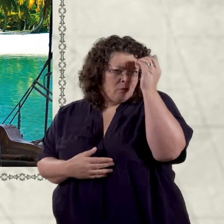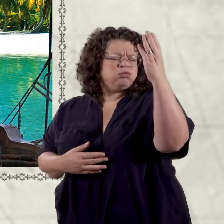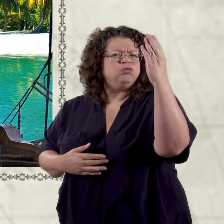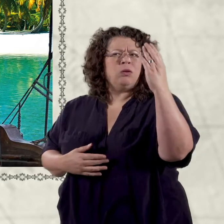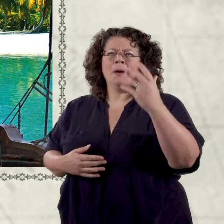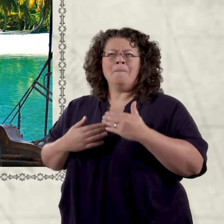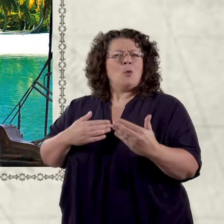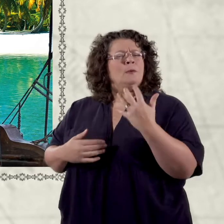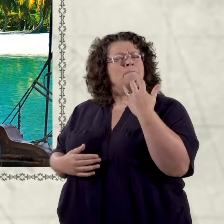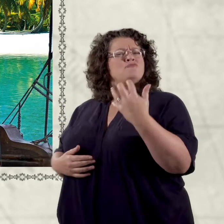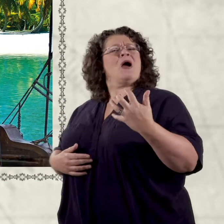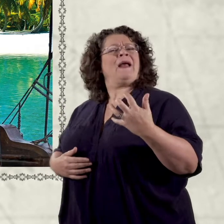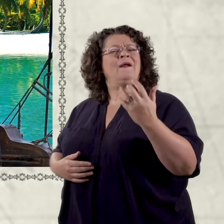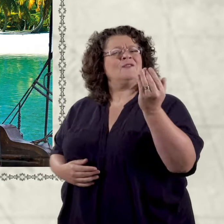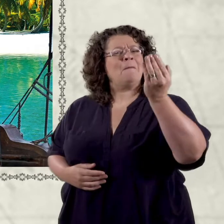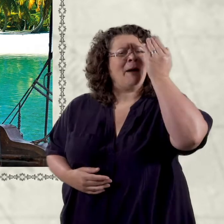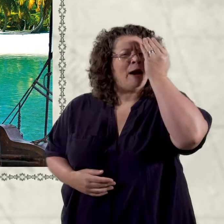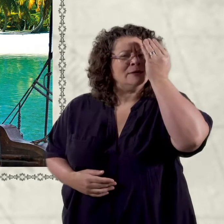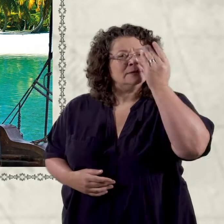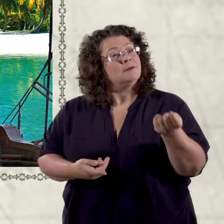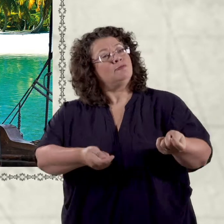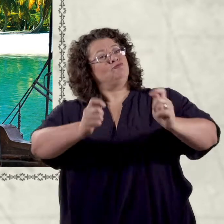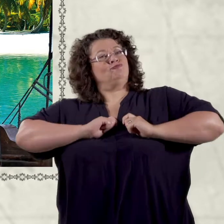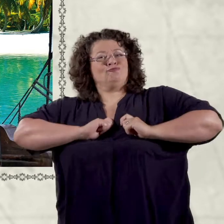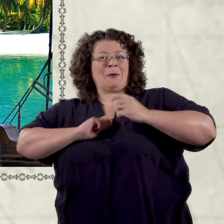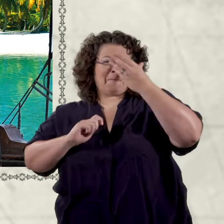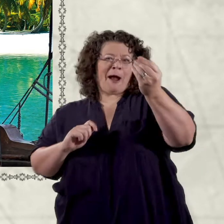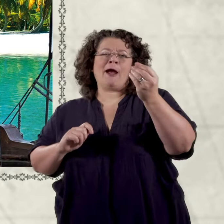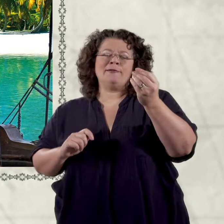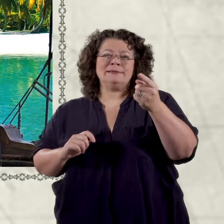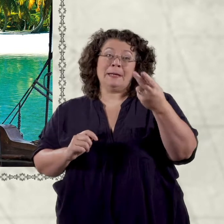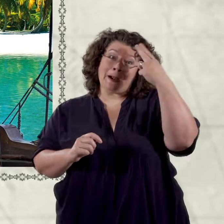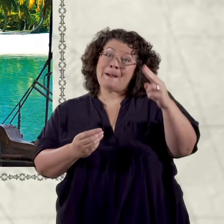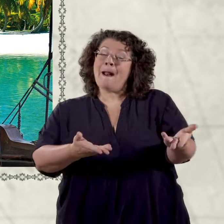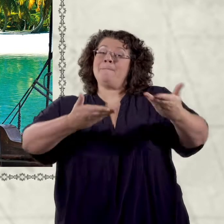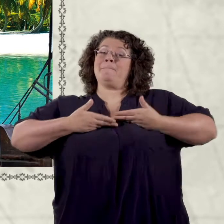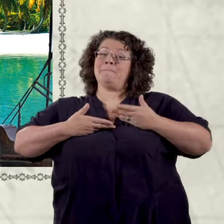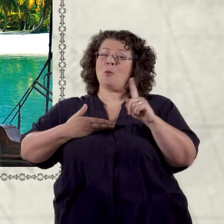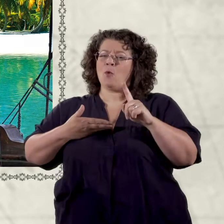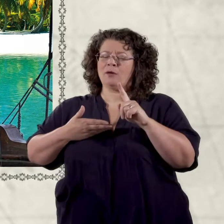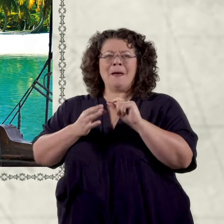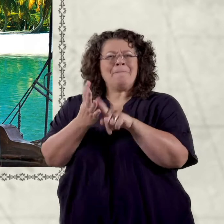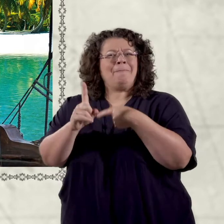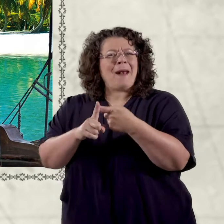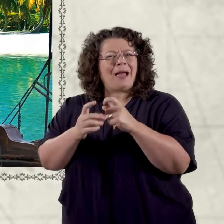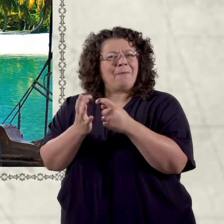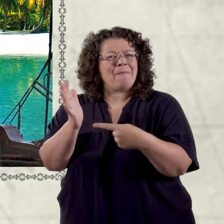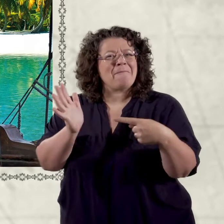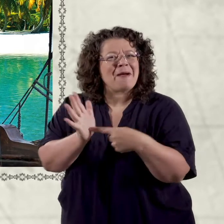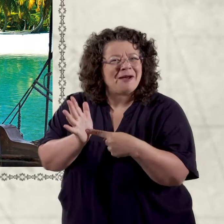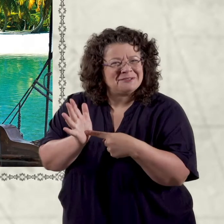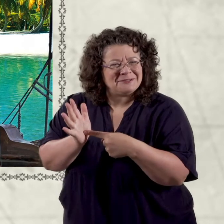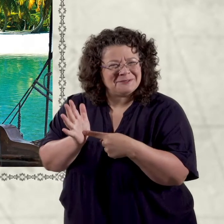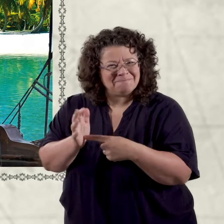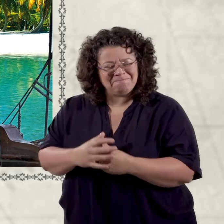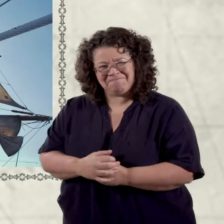pirate. They made me their captain and called me Black Bart.